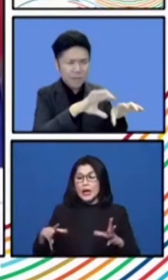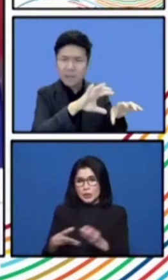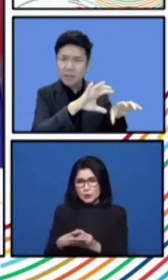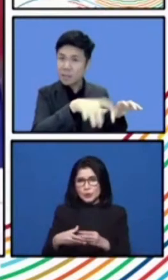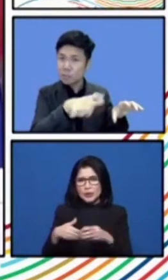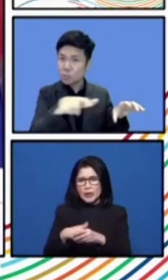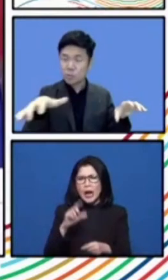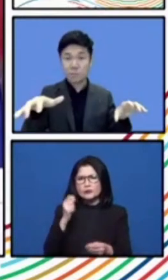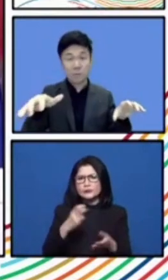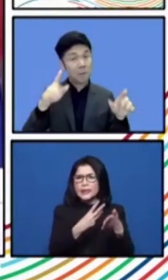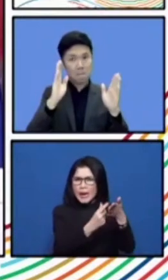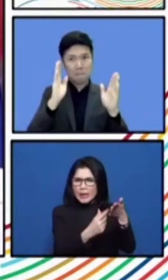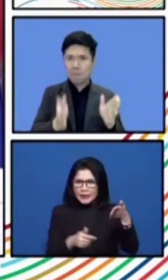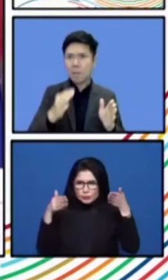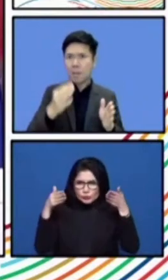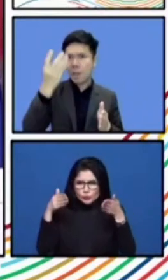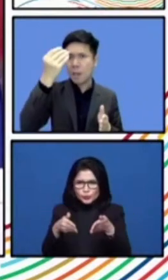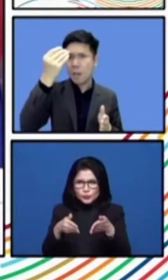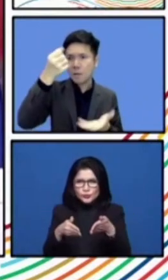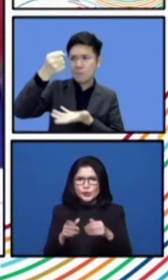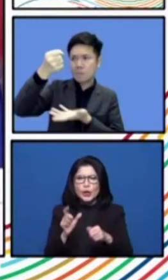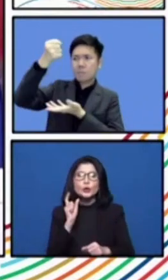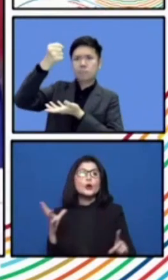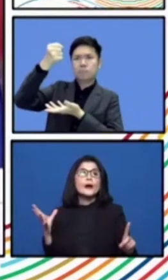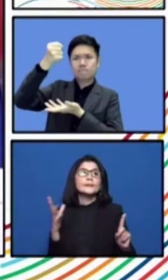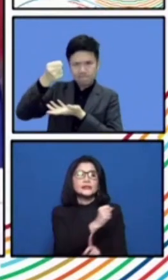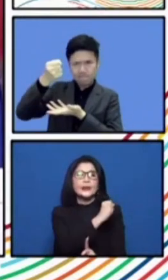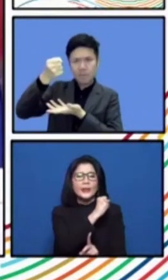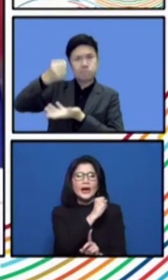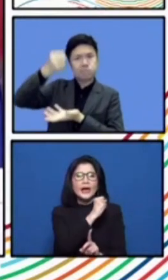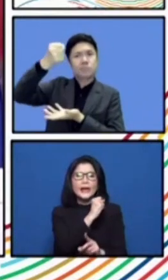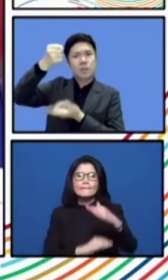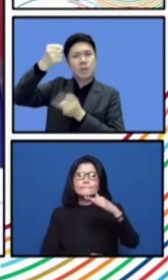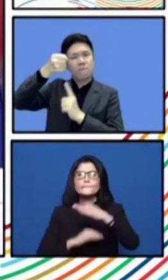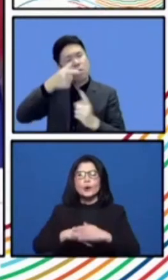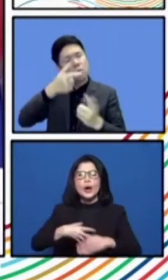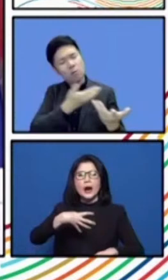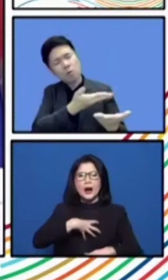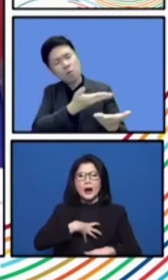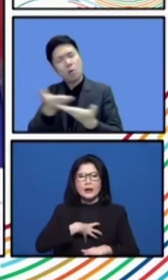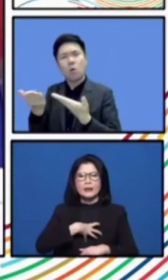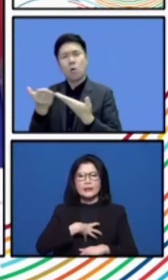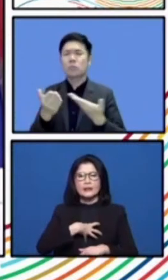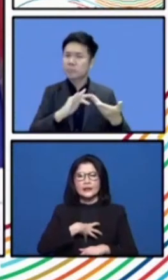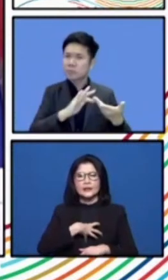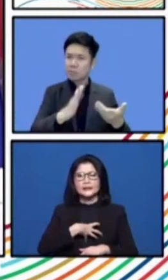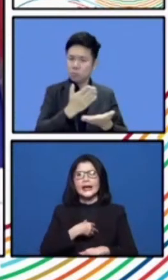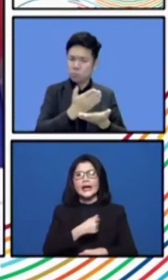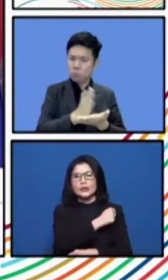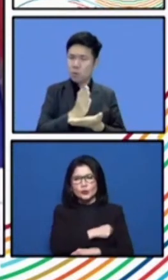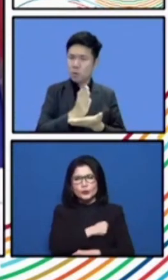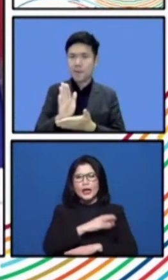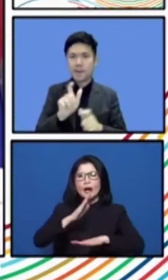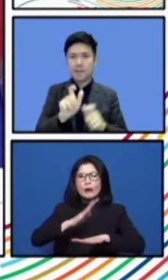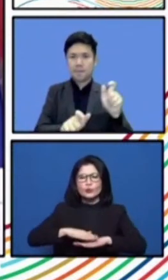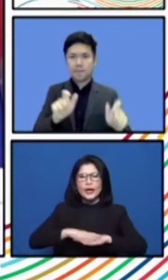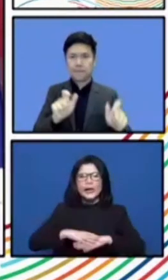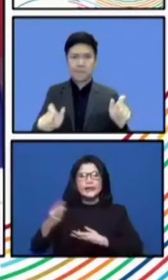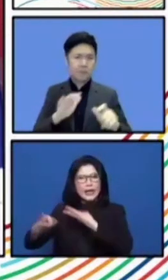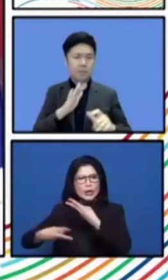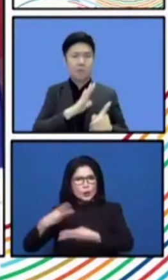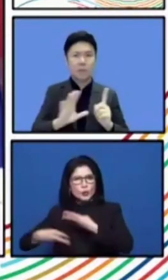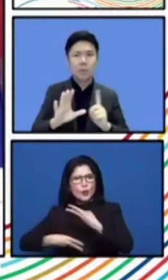realization of economic social cultural rights of persons with disability also the segregated